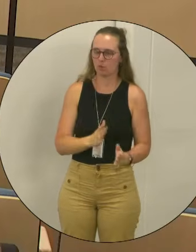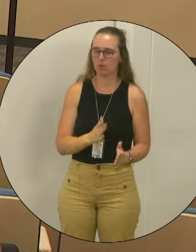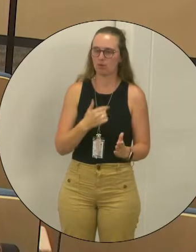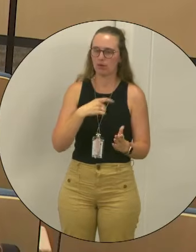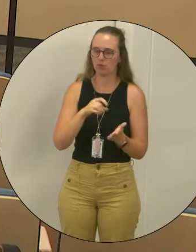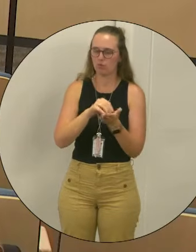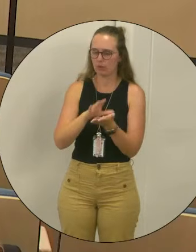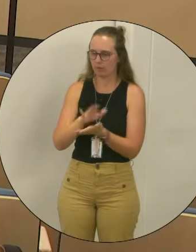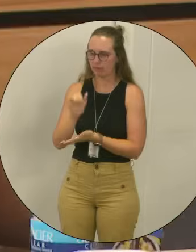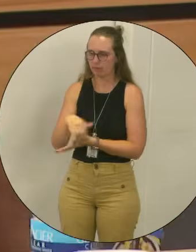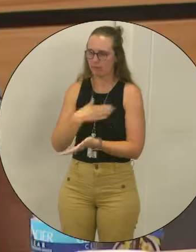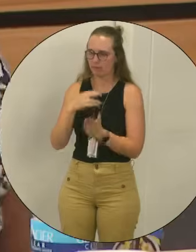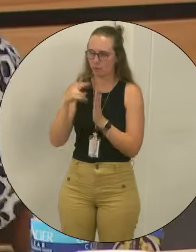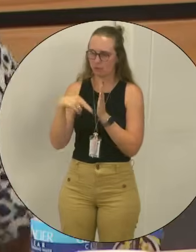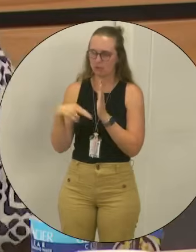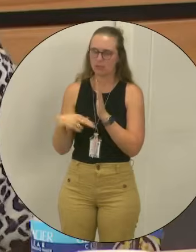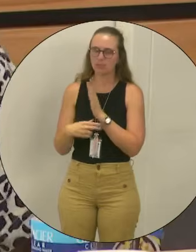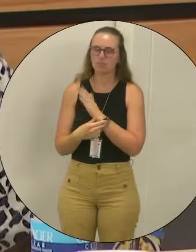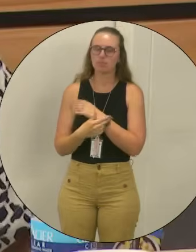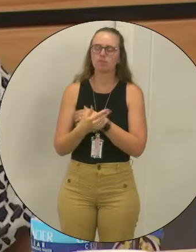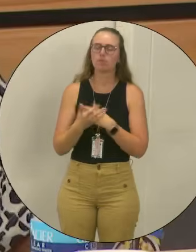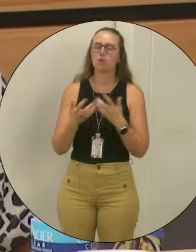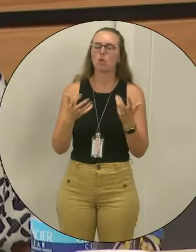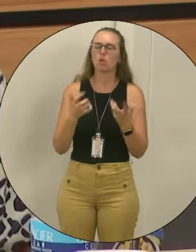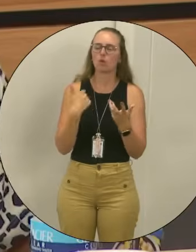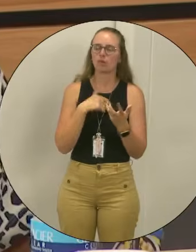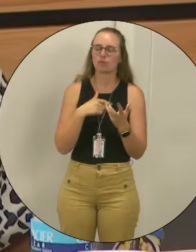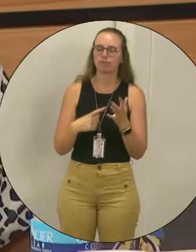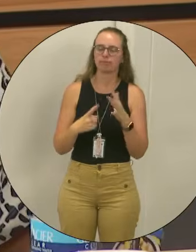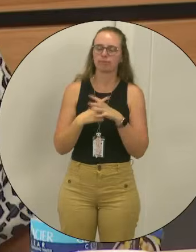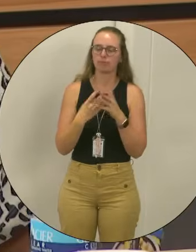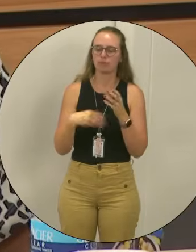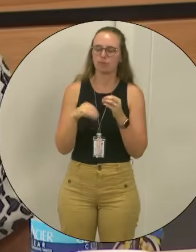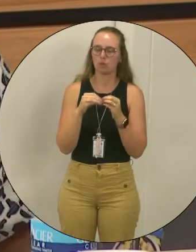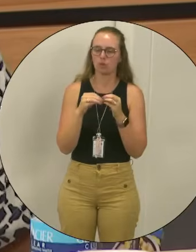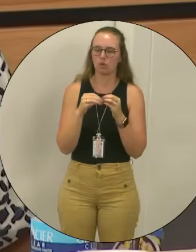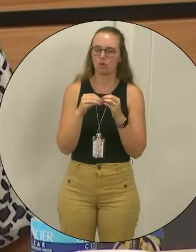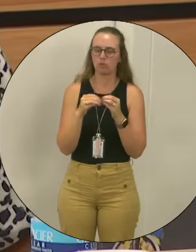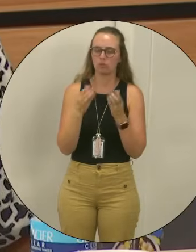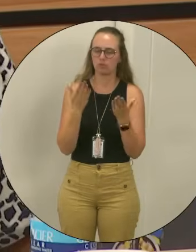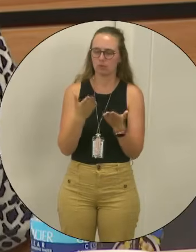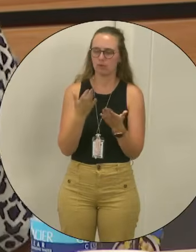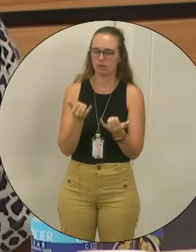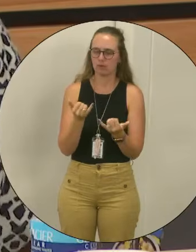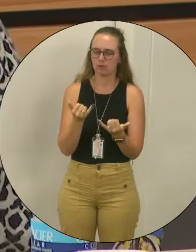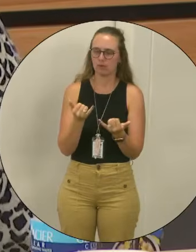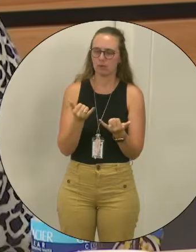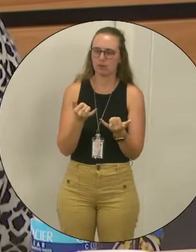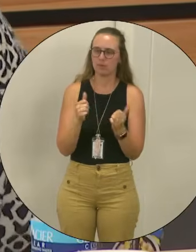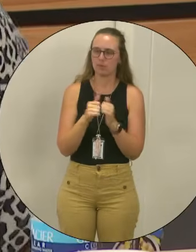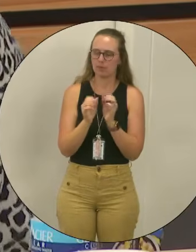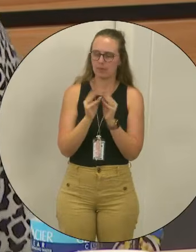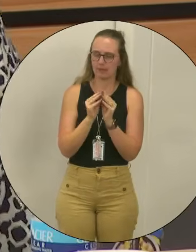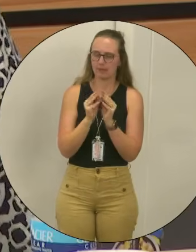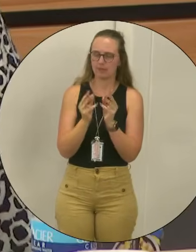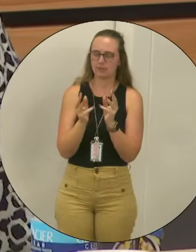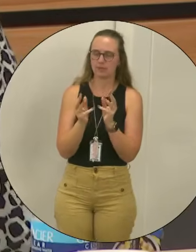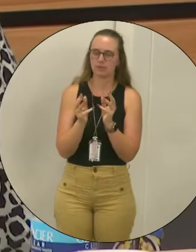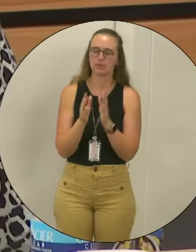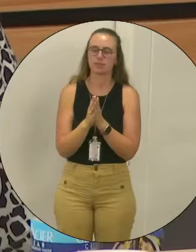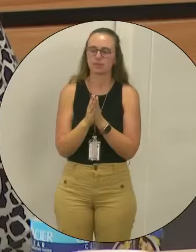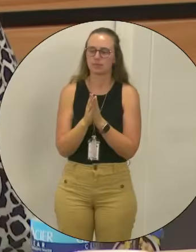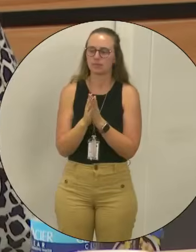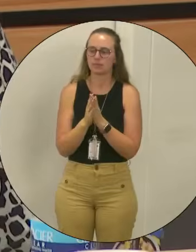that down in my notes. Will we have more of a presence with those meetings? I've